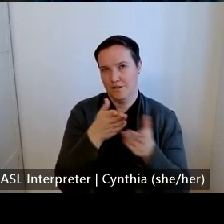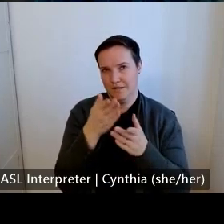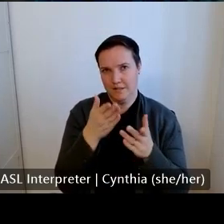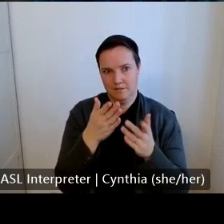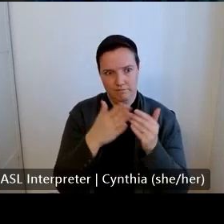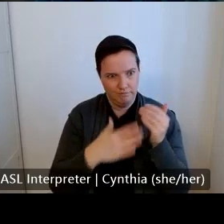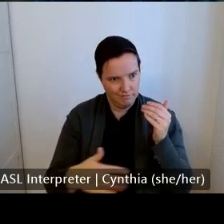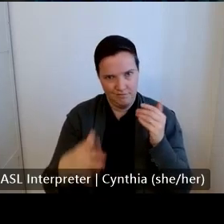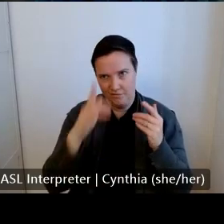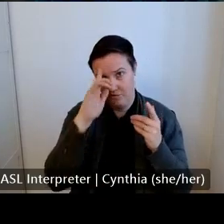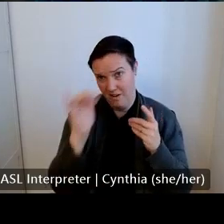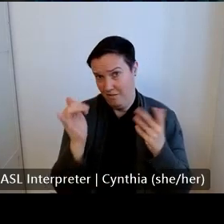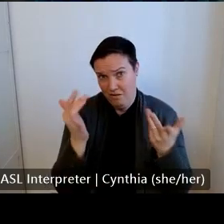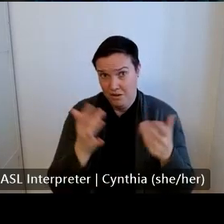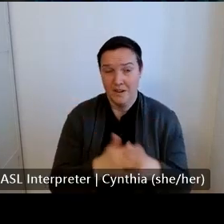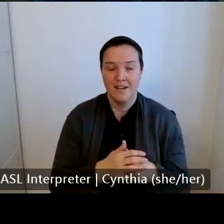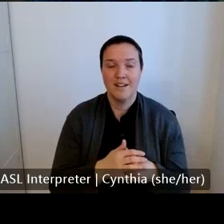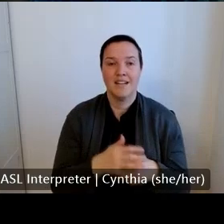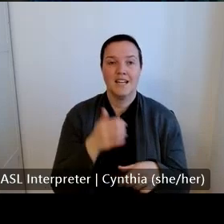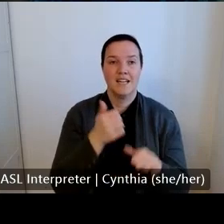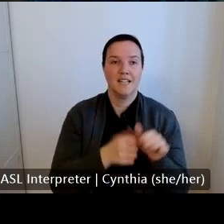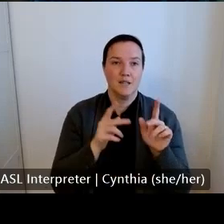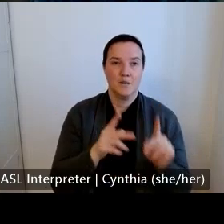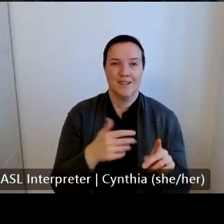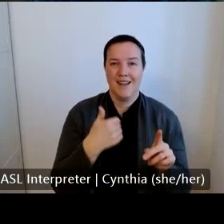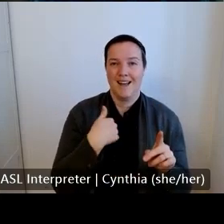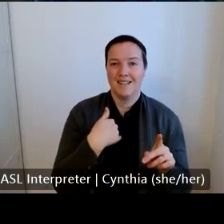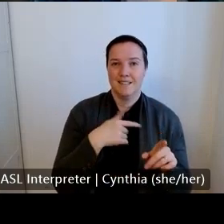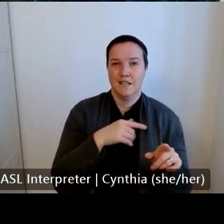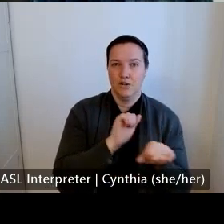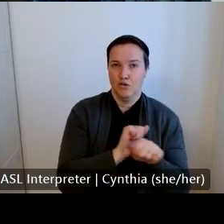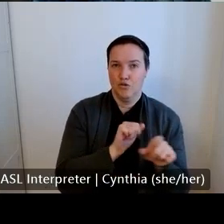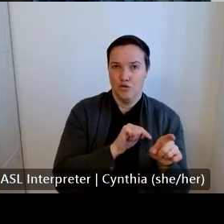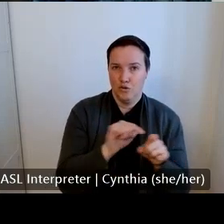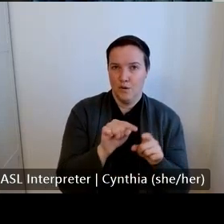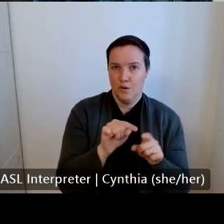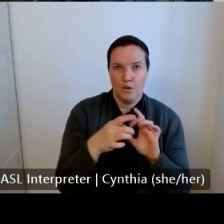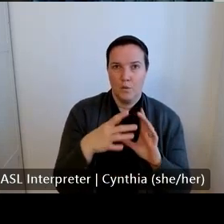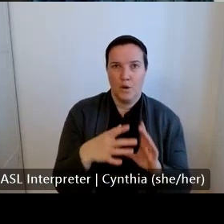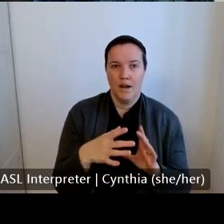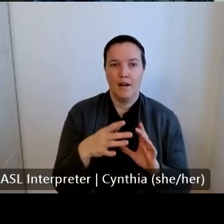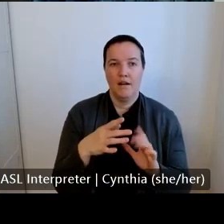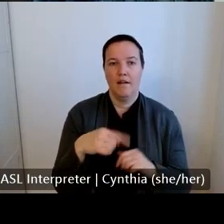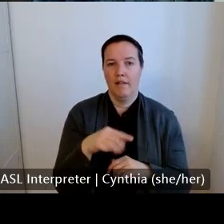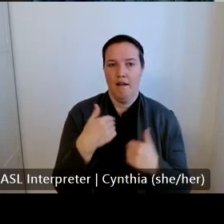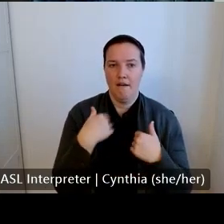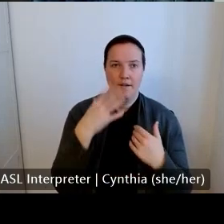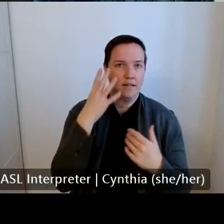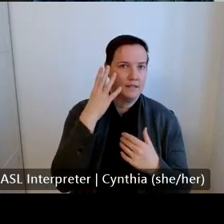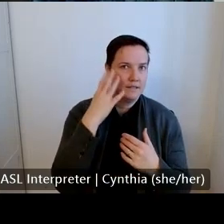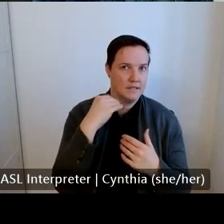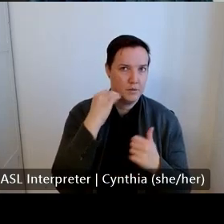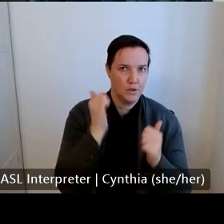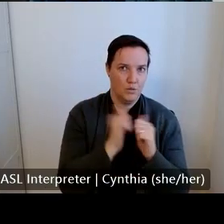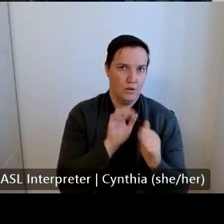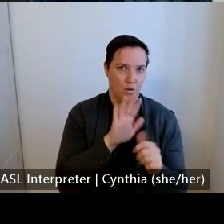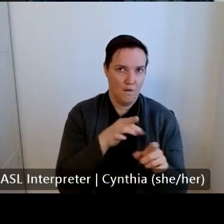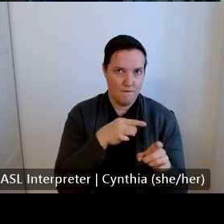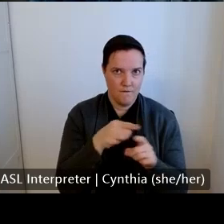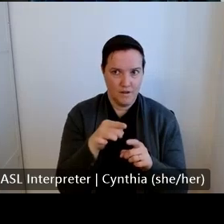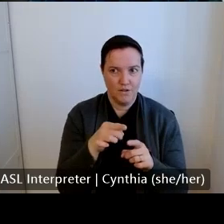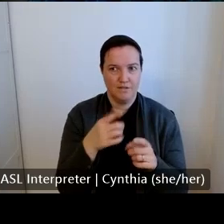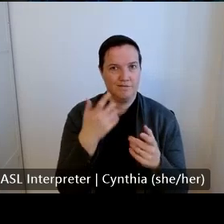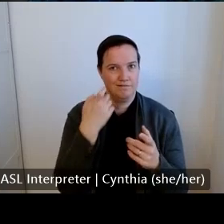You each have a career coordinator that specifically has experience with your field of